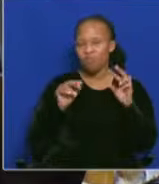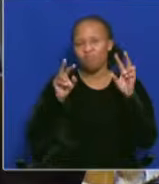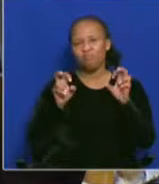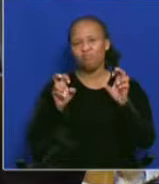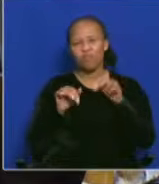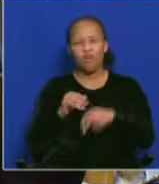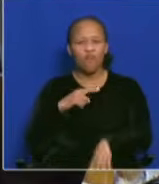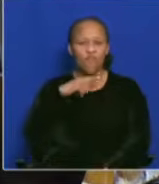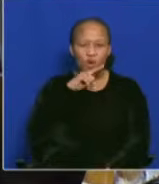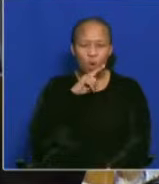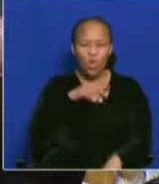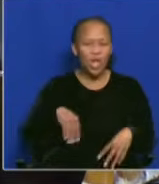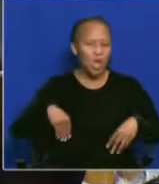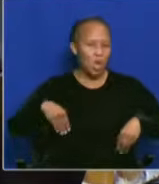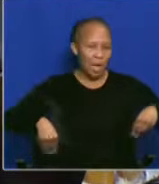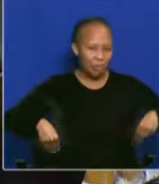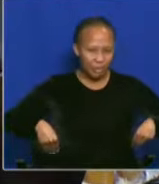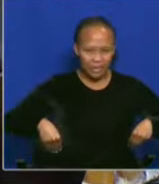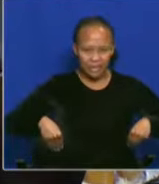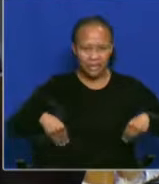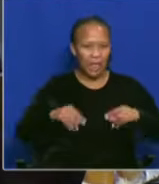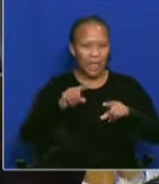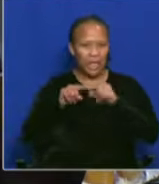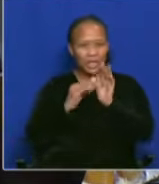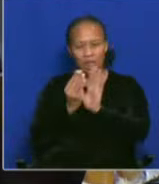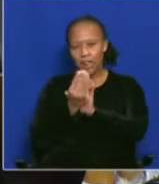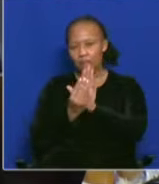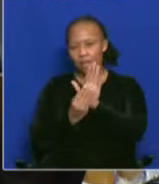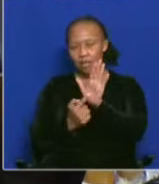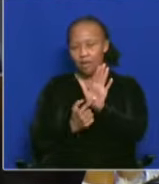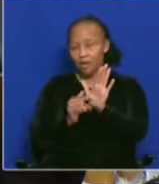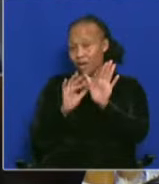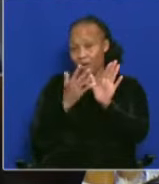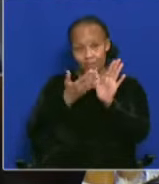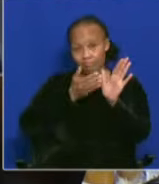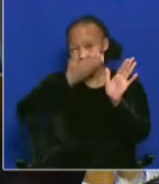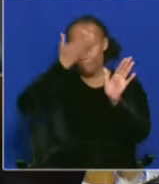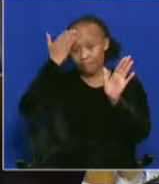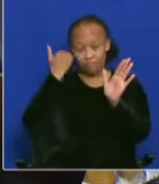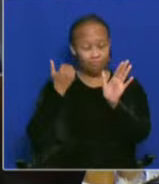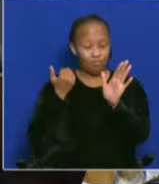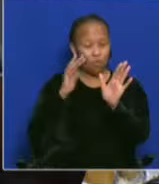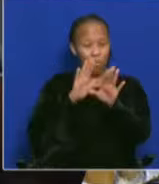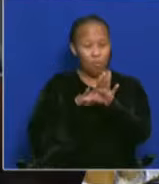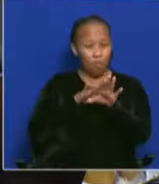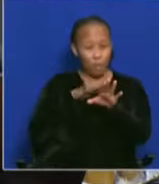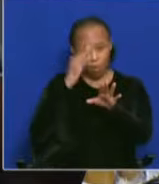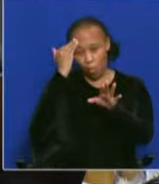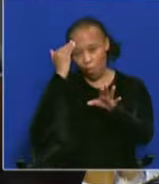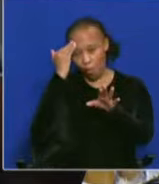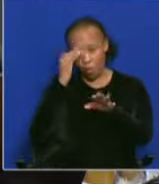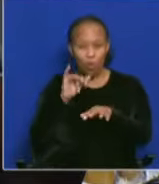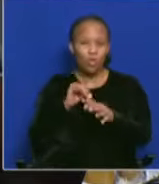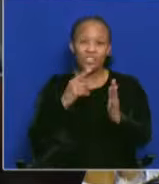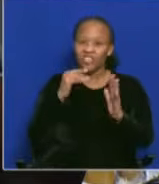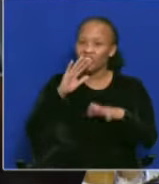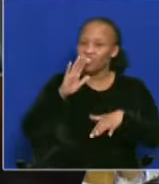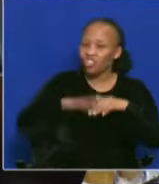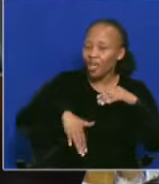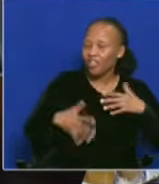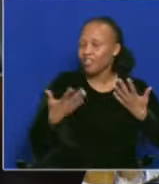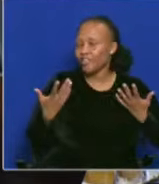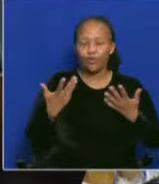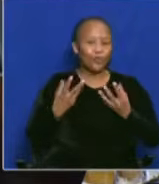of anything further coming of it, whether there were any charges, whether there was any action that was taken. It's not within